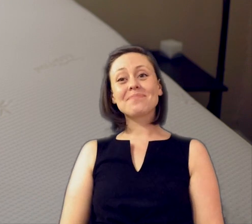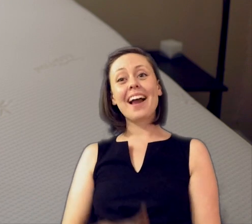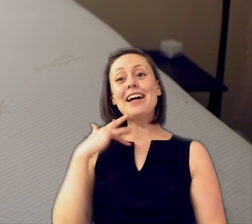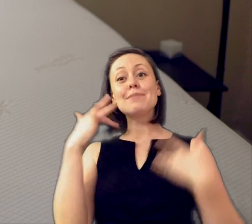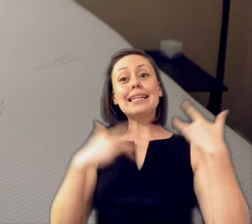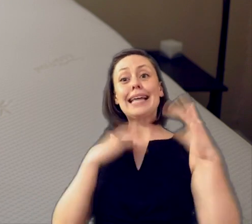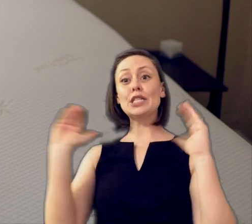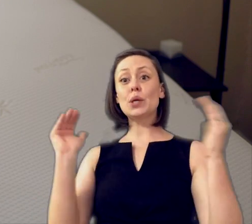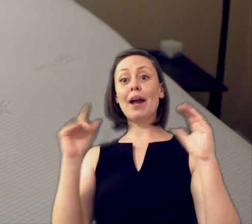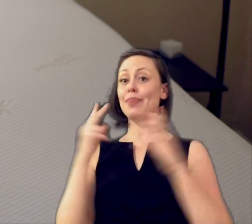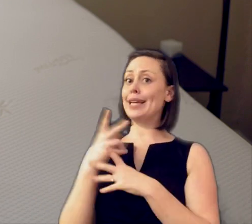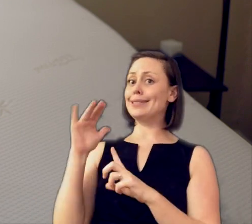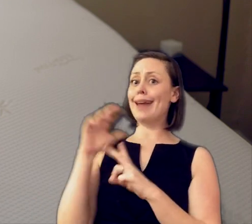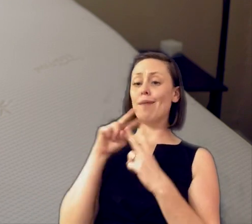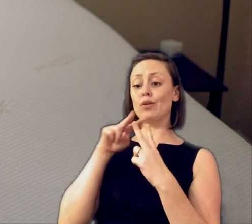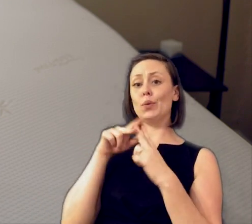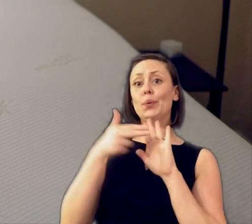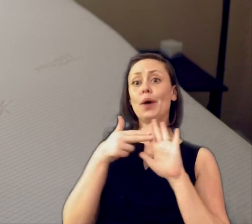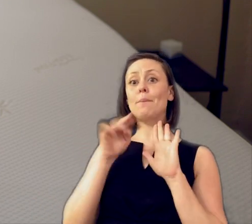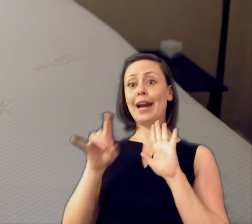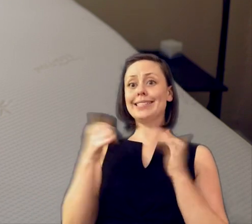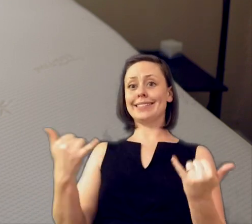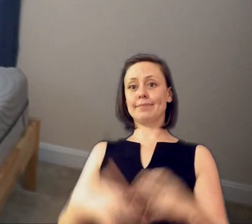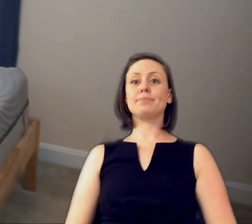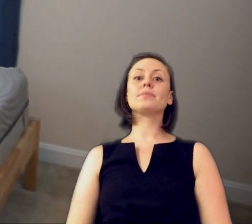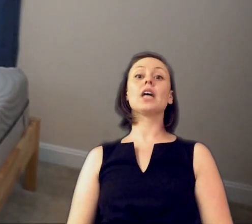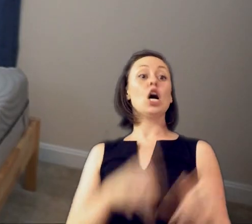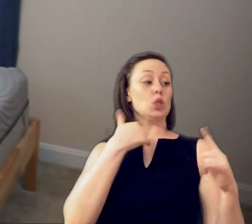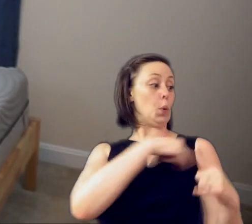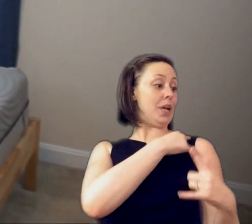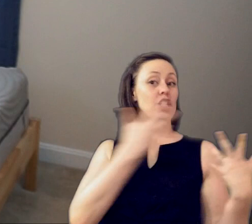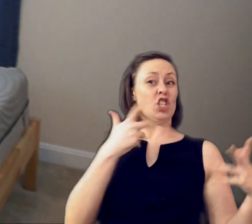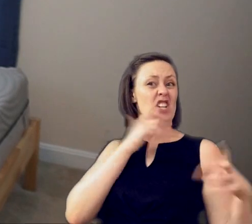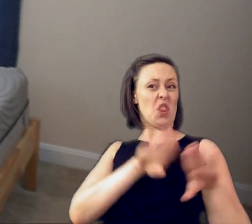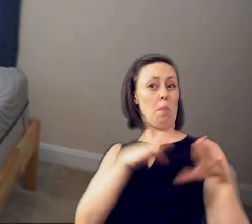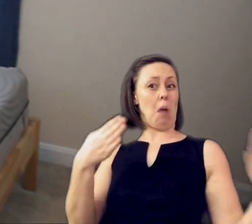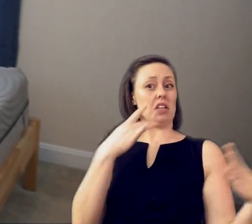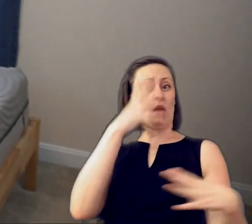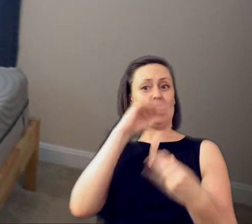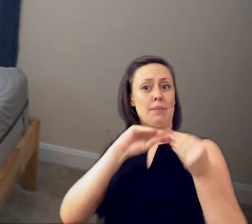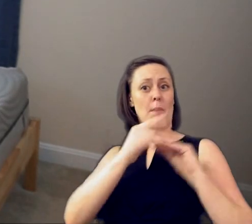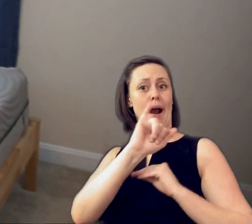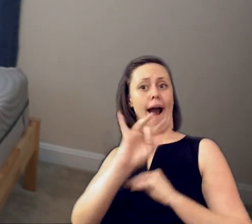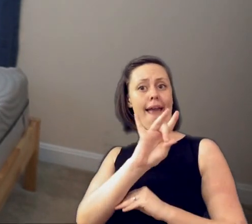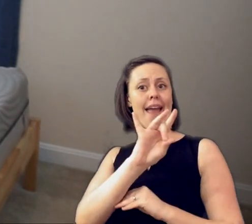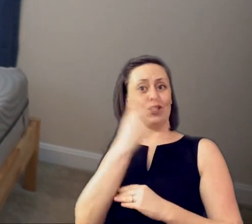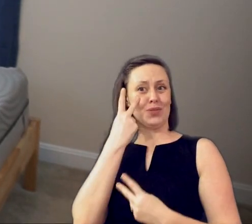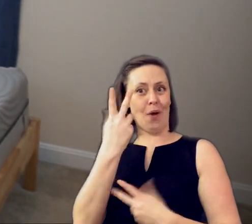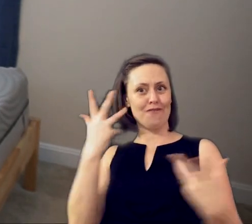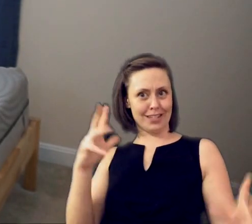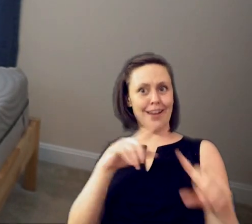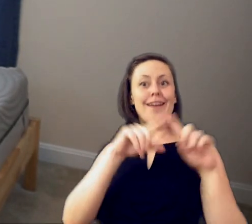I'm excited to compare these top two brands today. So we just finished with the unboxing of the Sleep Number i8, as you